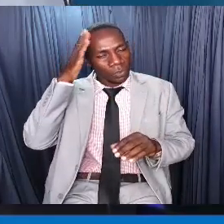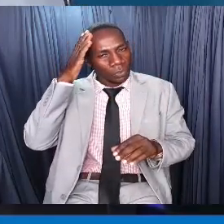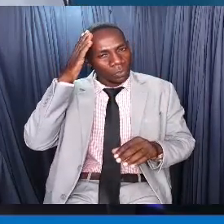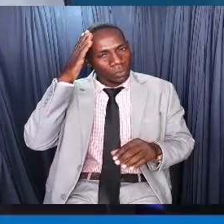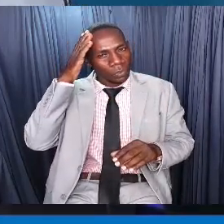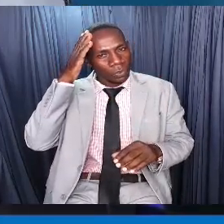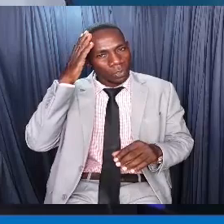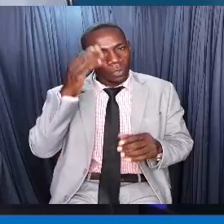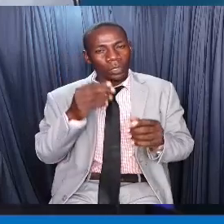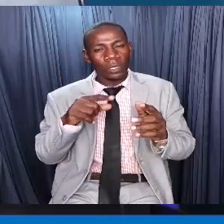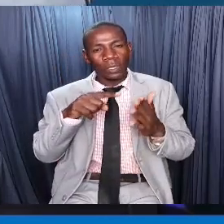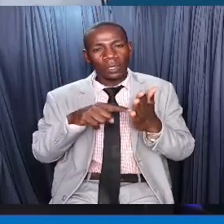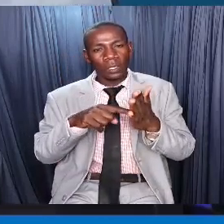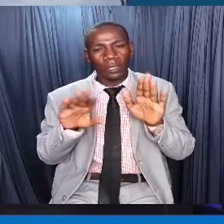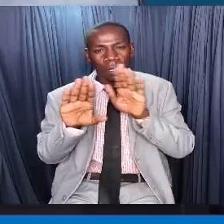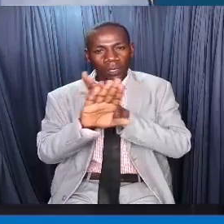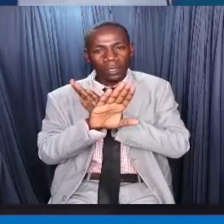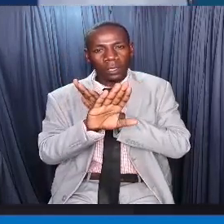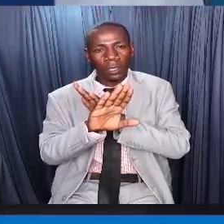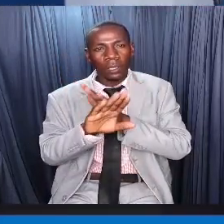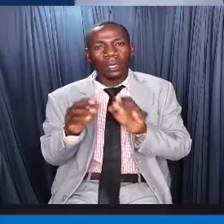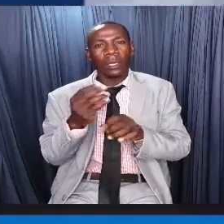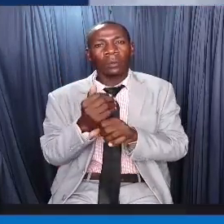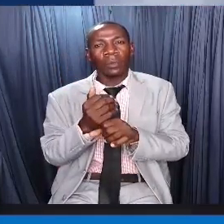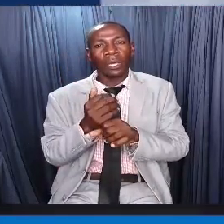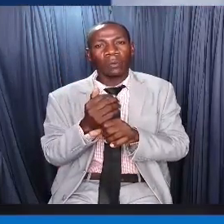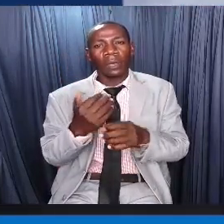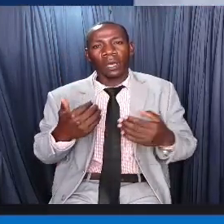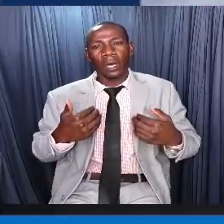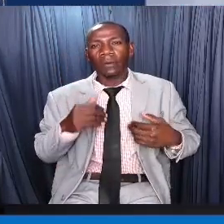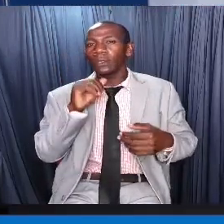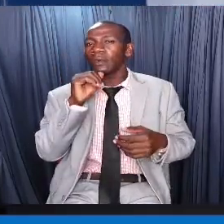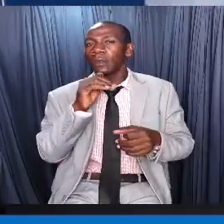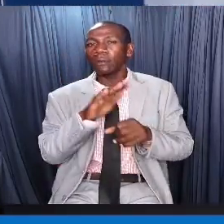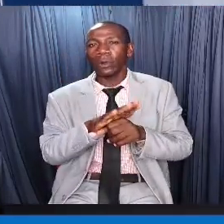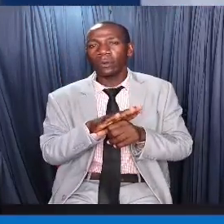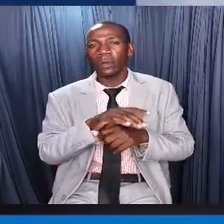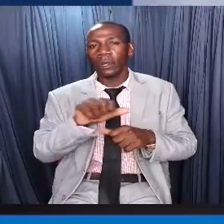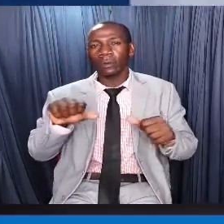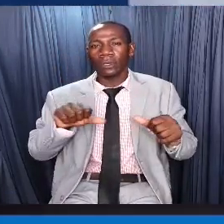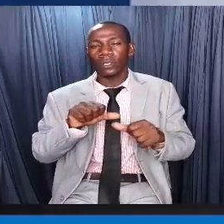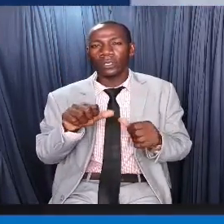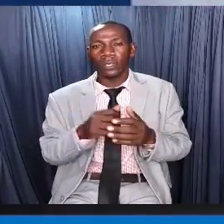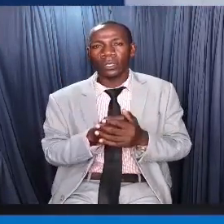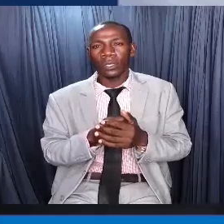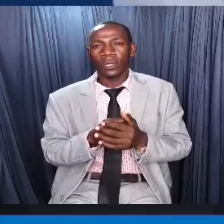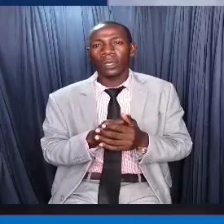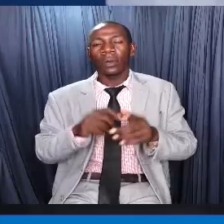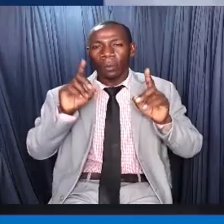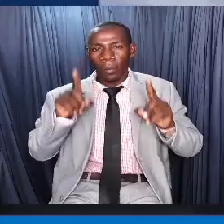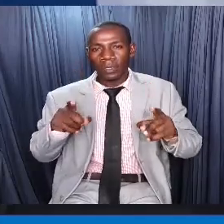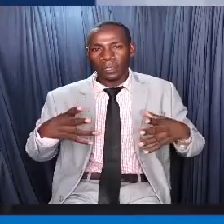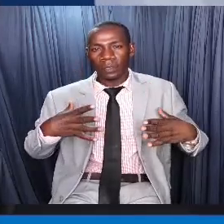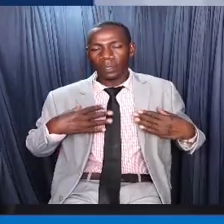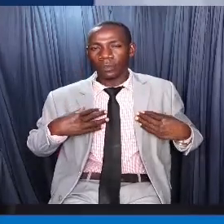know. Hili giza hili. This darkness here. Ndio limekufanya una masumbufu haya yote. Is what has made you suffer all round. Sasa ukikubali. Now